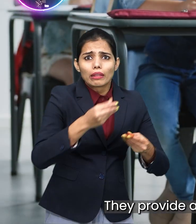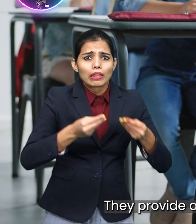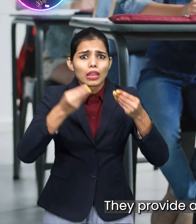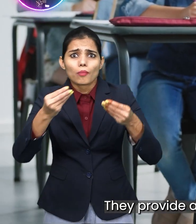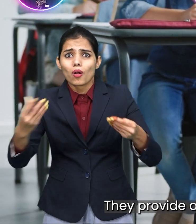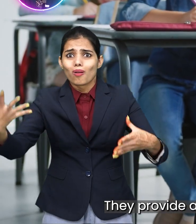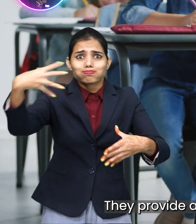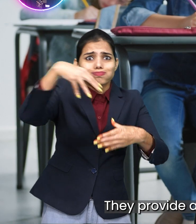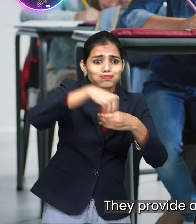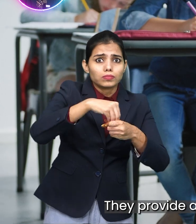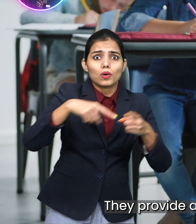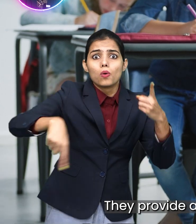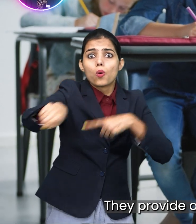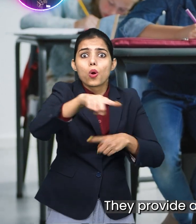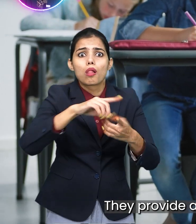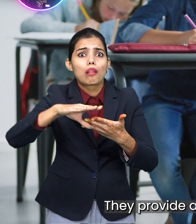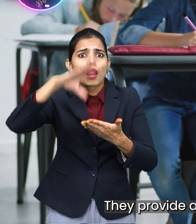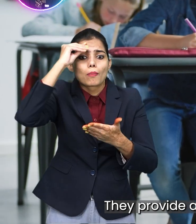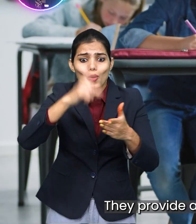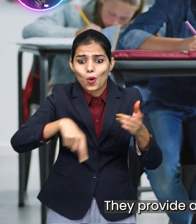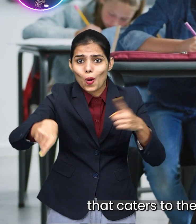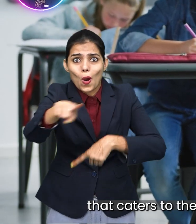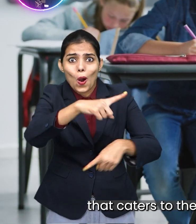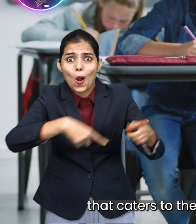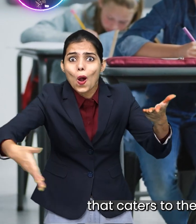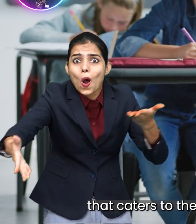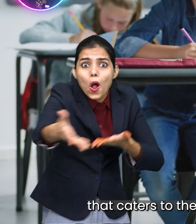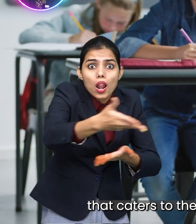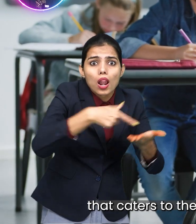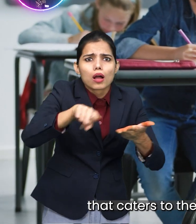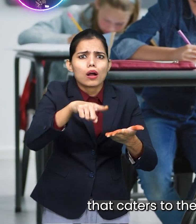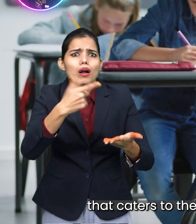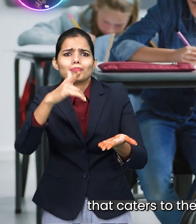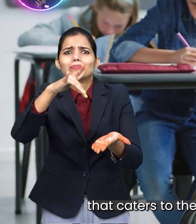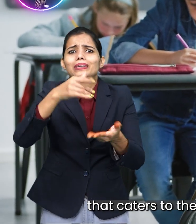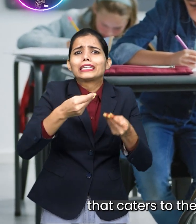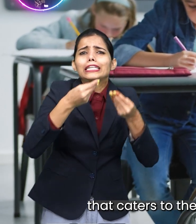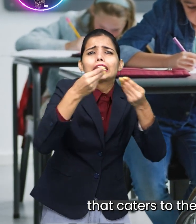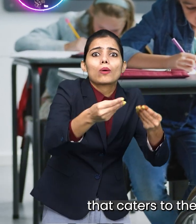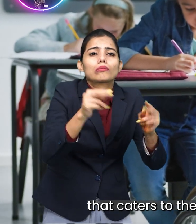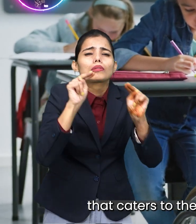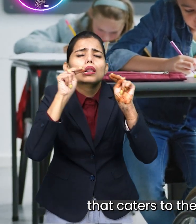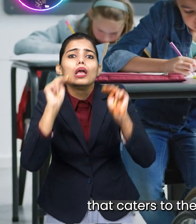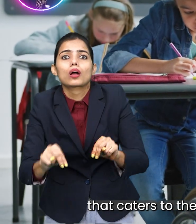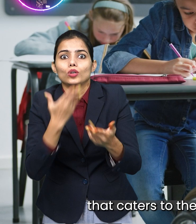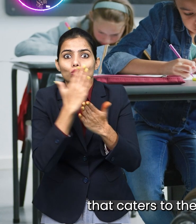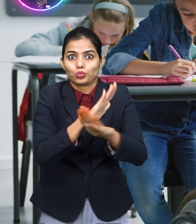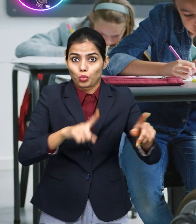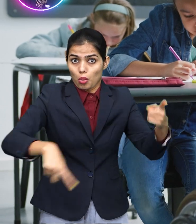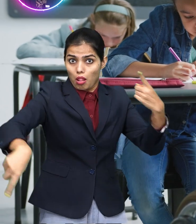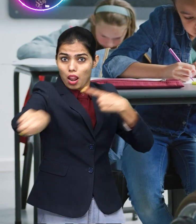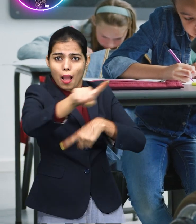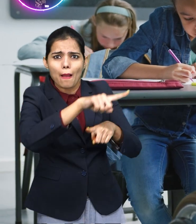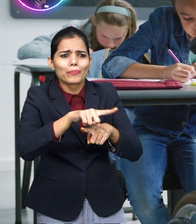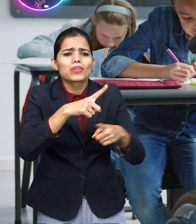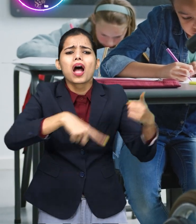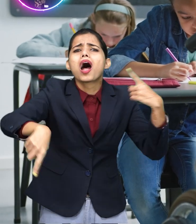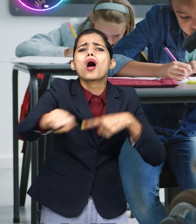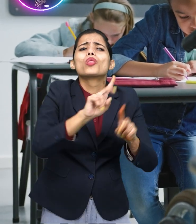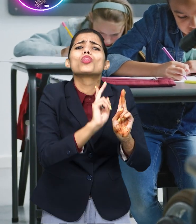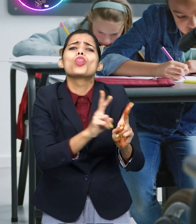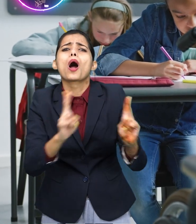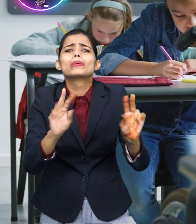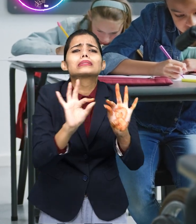They provide an inclusive learning environment that caters to the needs of children that mainstream school cannot.